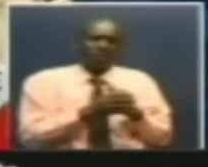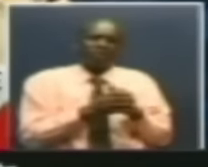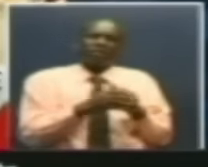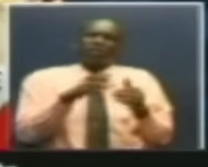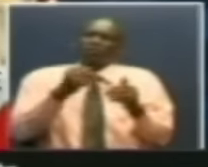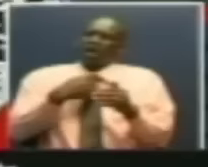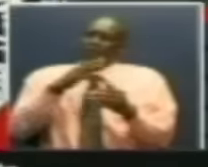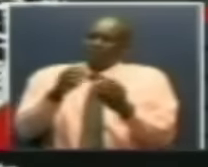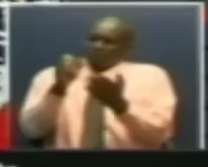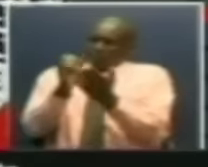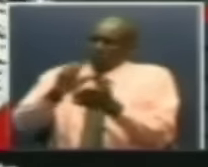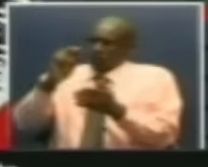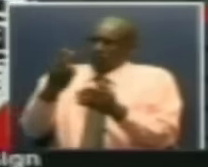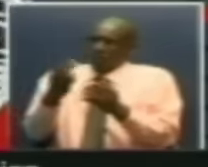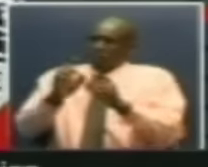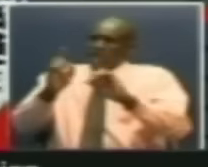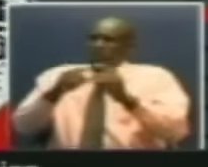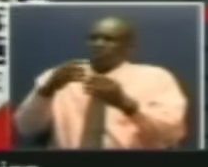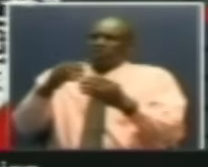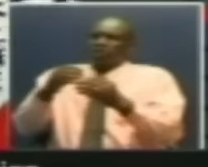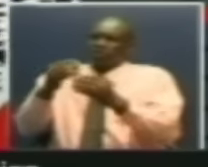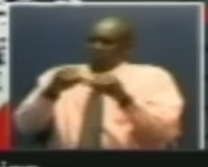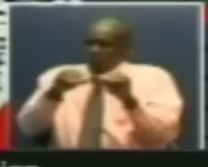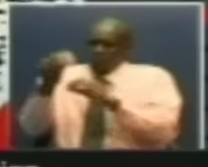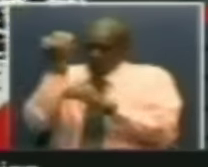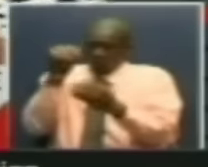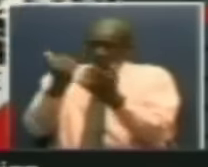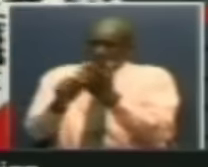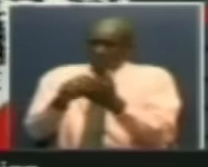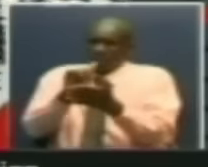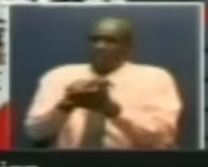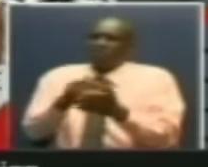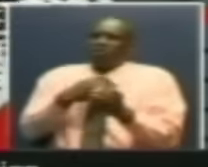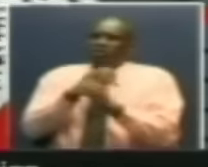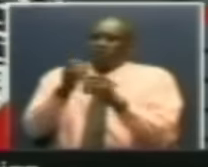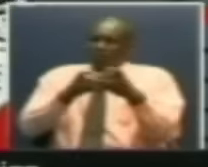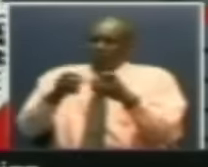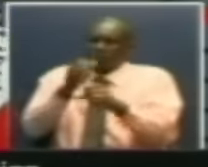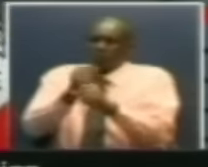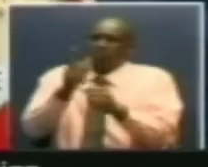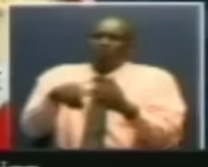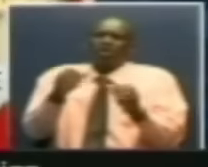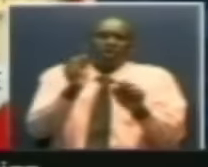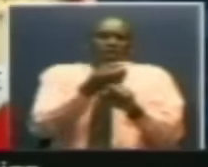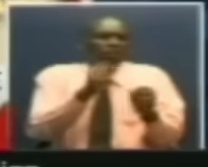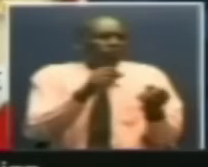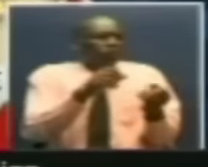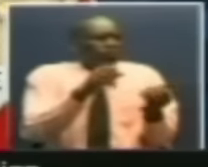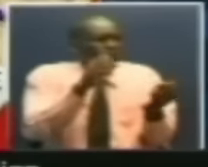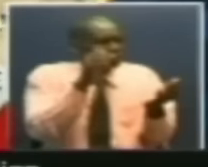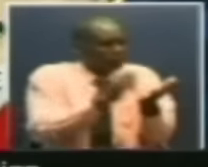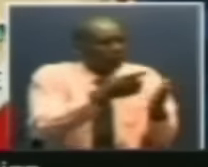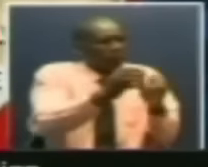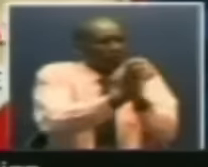because he has been deported twice, not prosecuted. Yes. So the problem is you have not managed you to cannot do be you... deported without prosecution. You